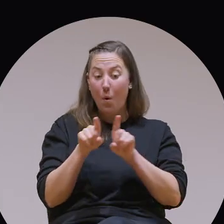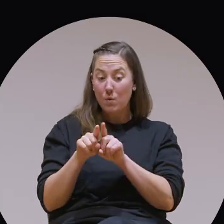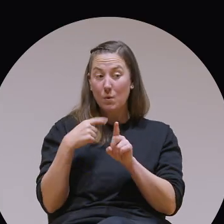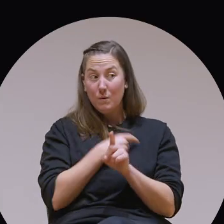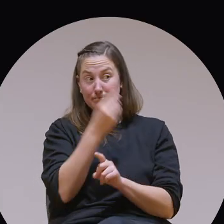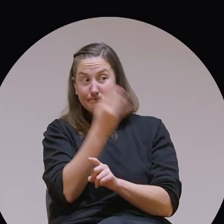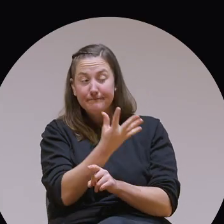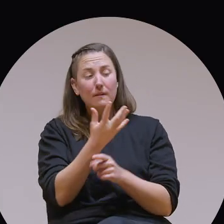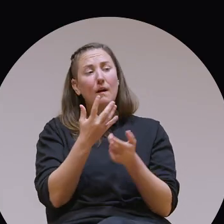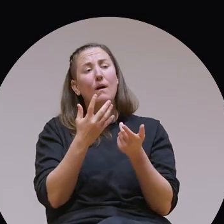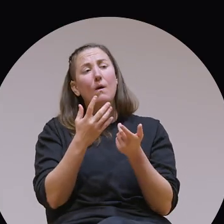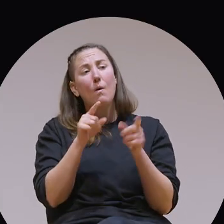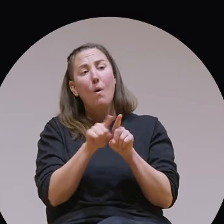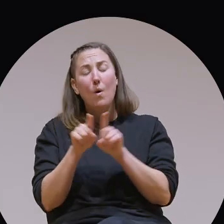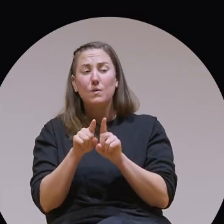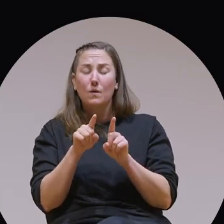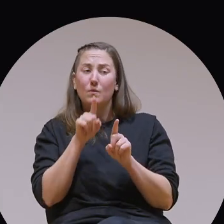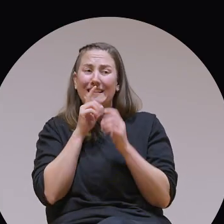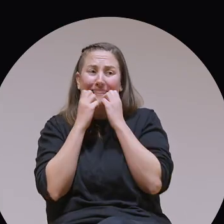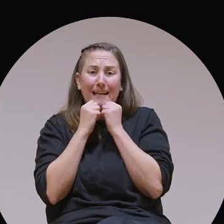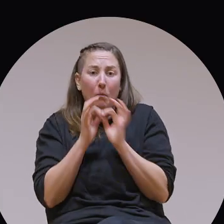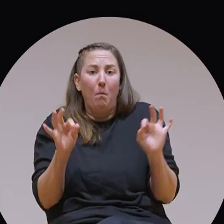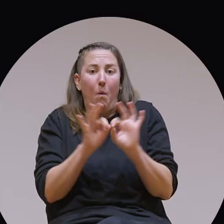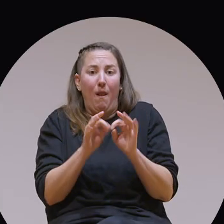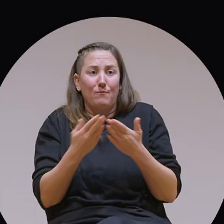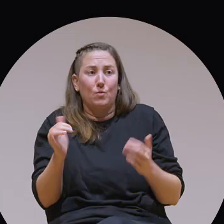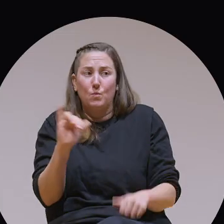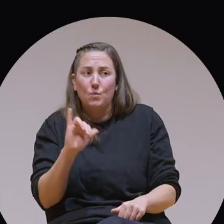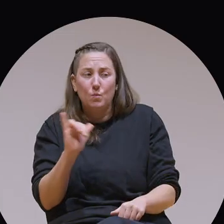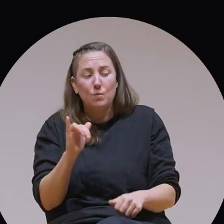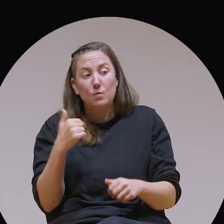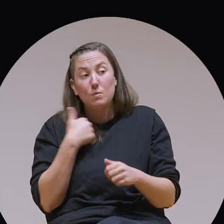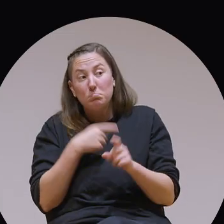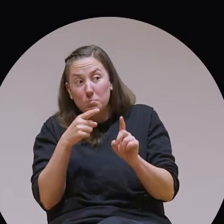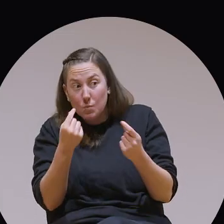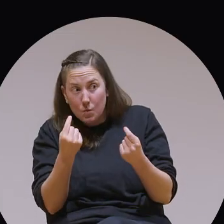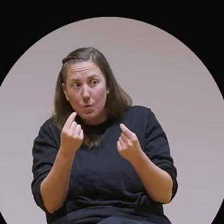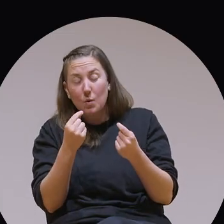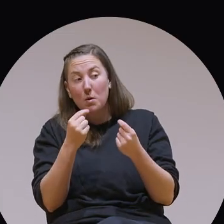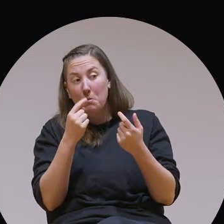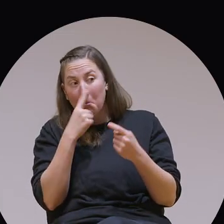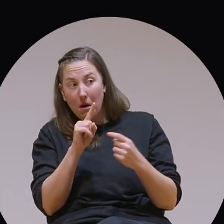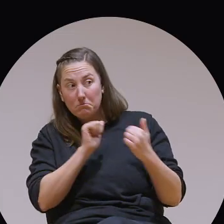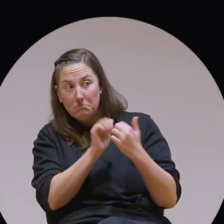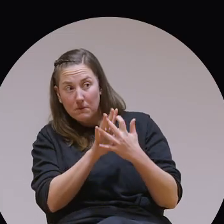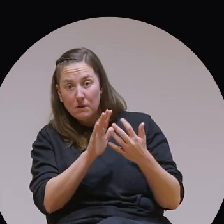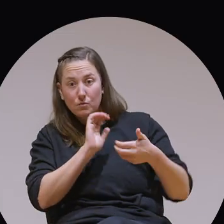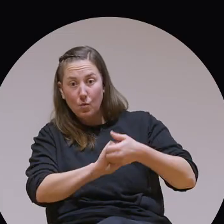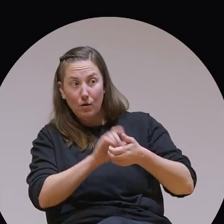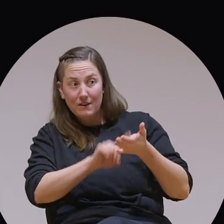say, look, we think this is a really important object. So what we'd like to do is to launch a joint research project with